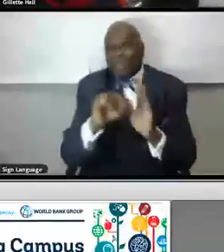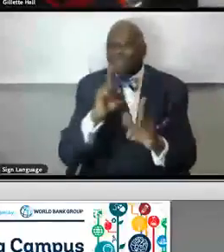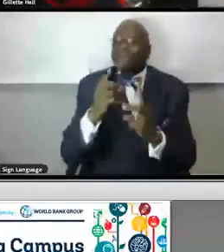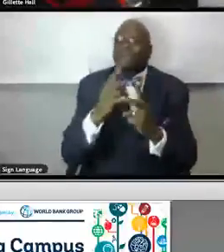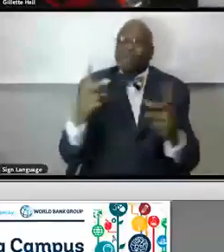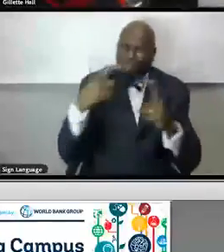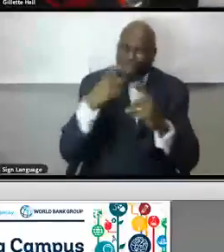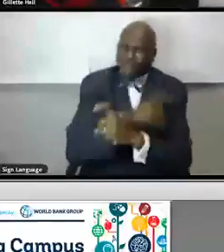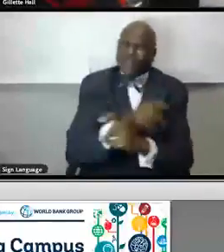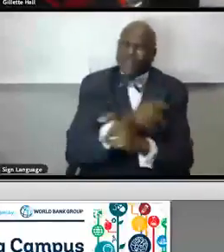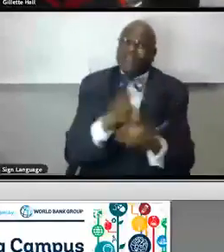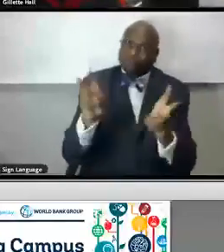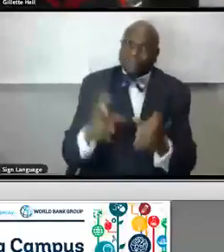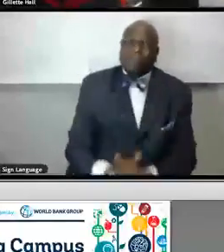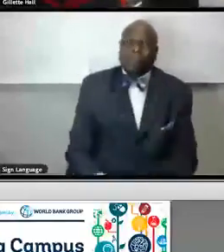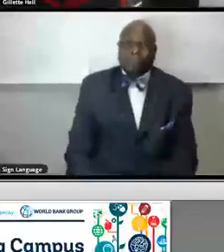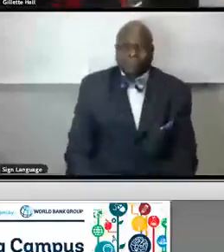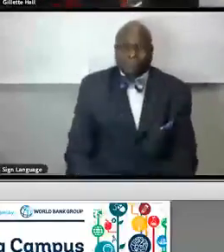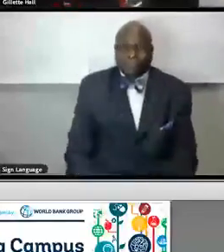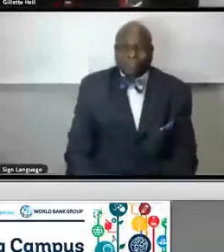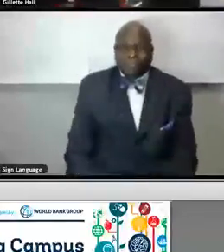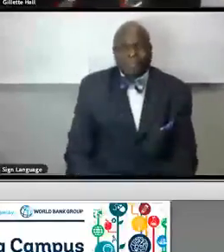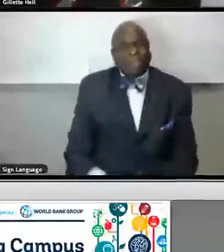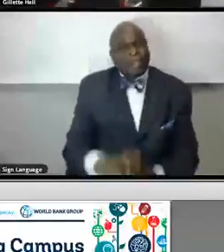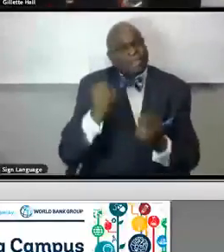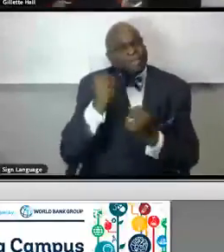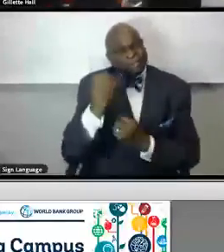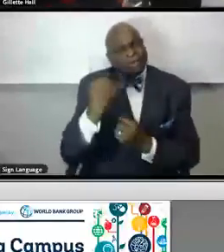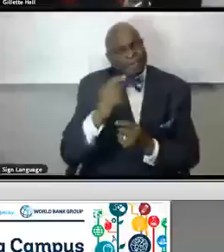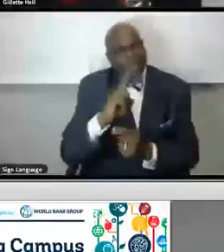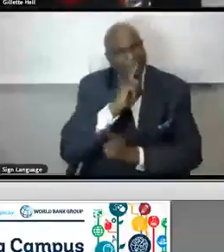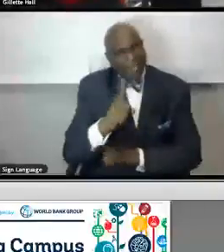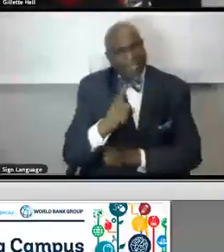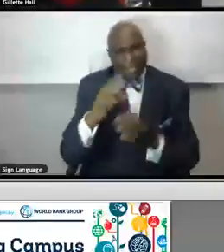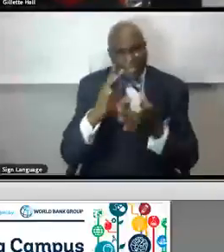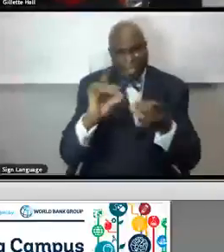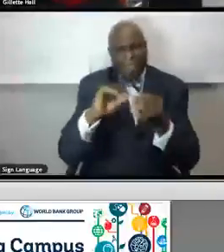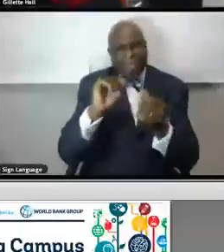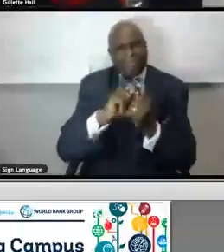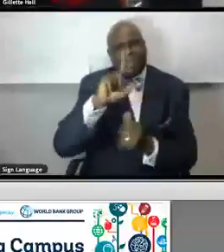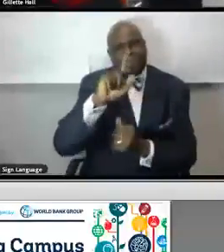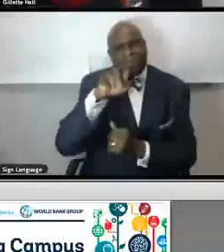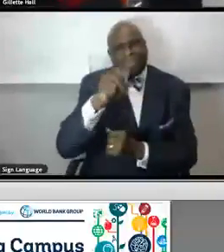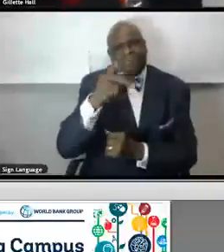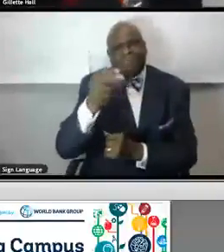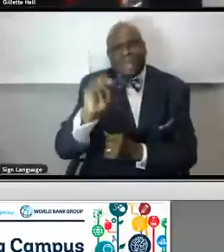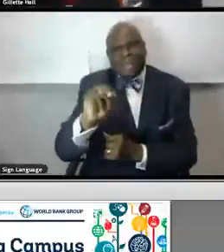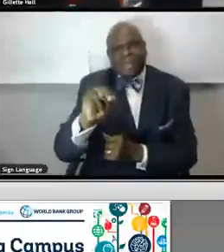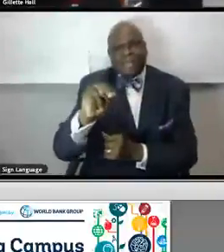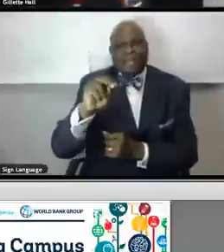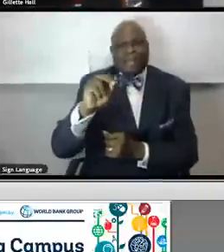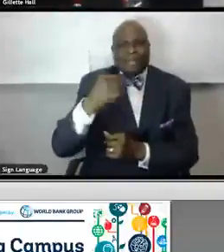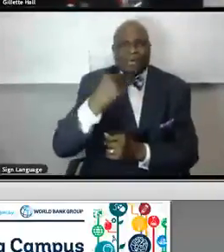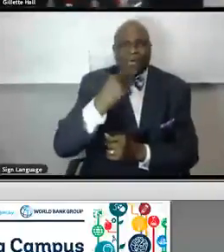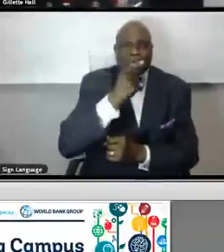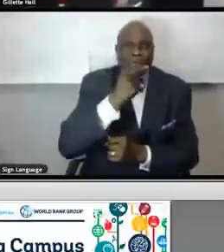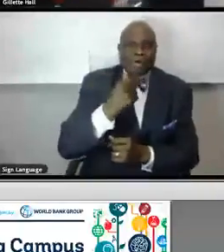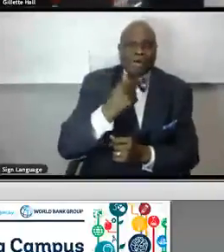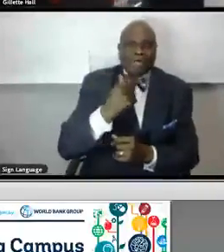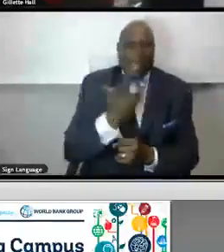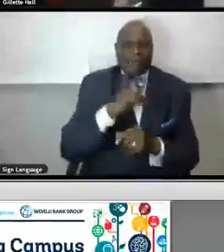very complicated question. So there is a comment from Luis Felipe, who's